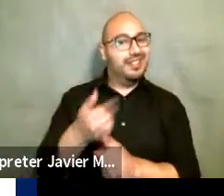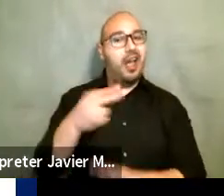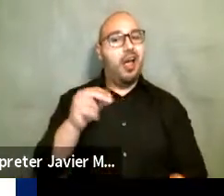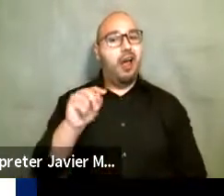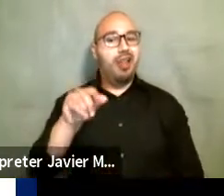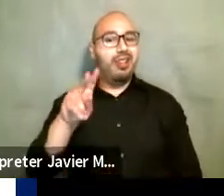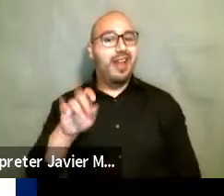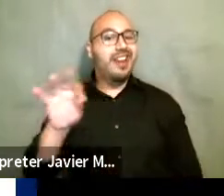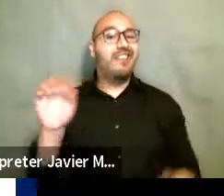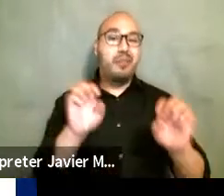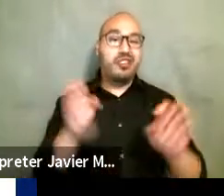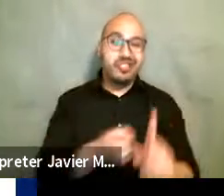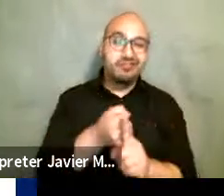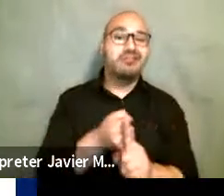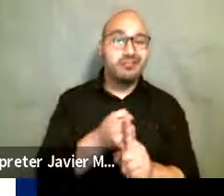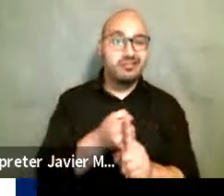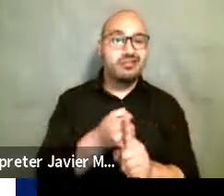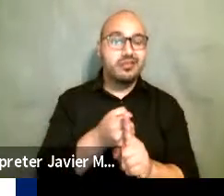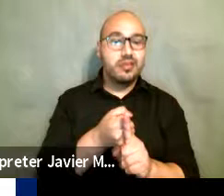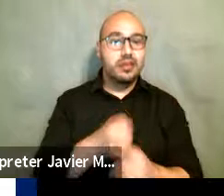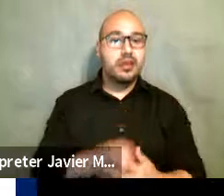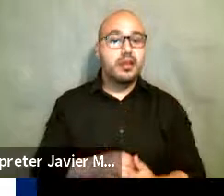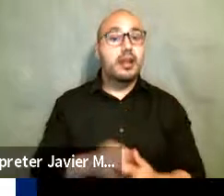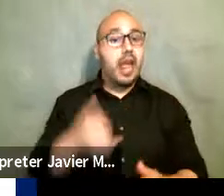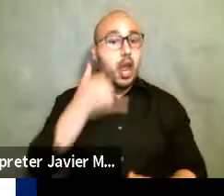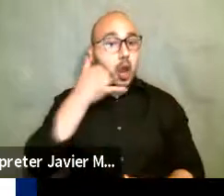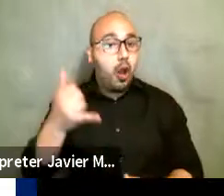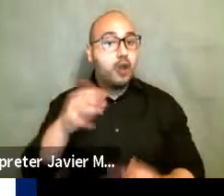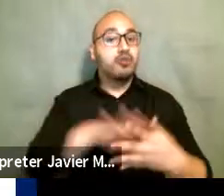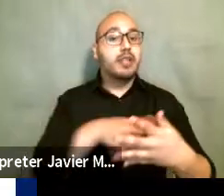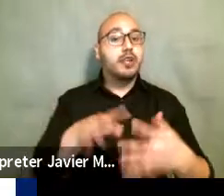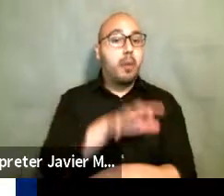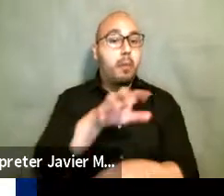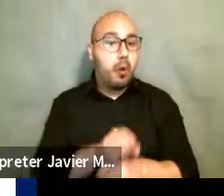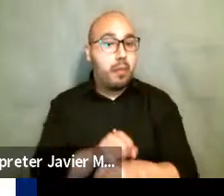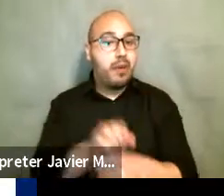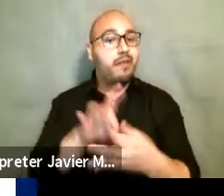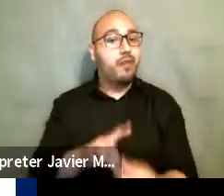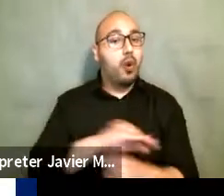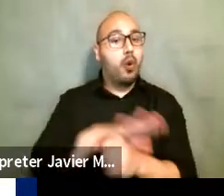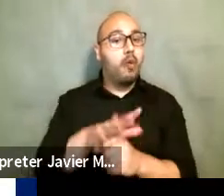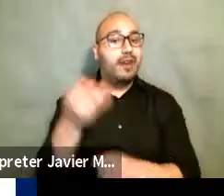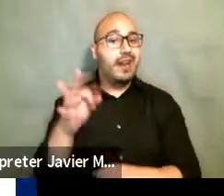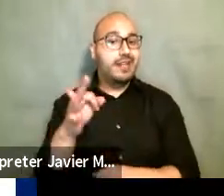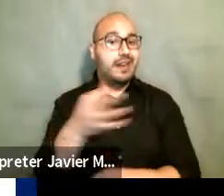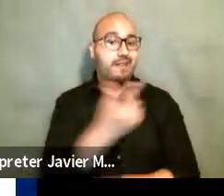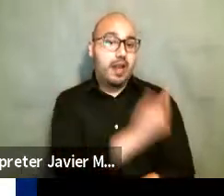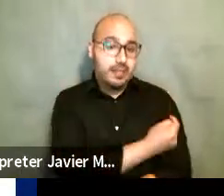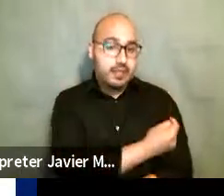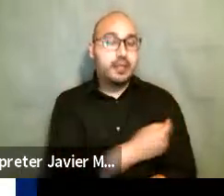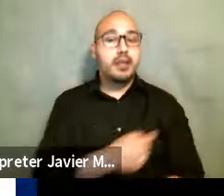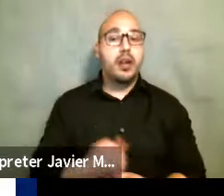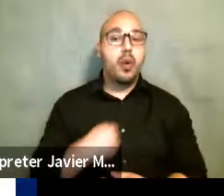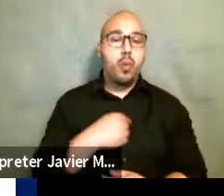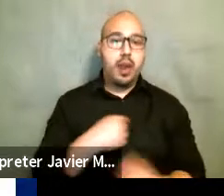an emergency or disaster. And you can call that line to schedule an appointment to get your COVID-19 vaccine. And so we've had